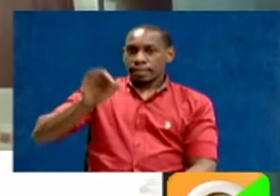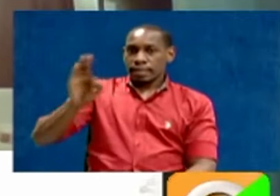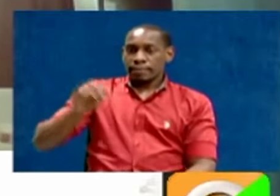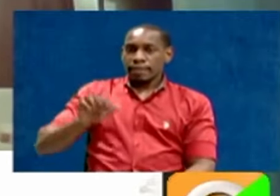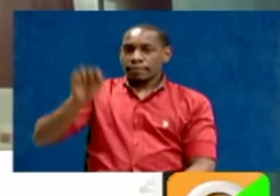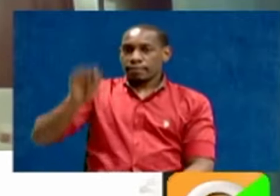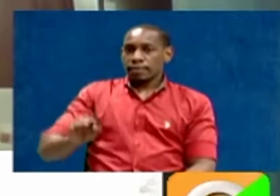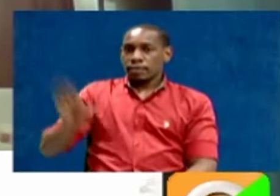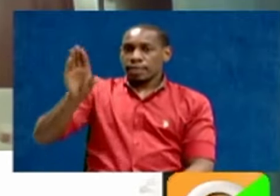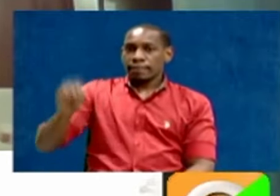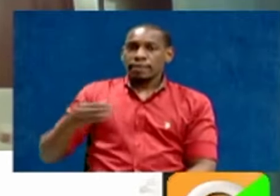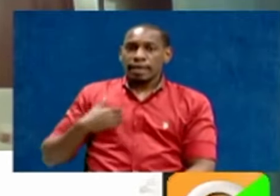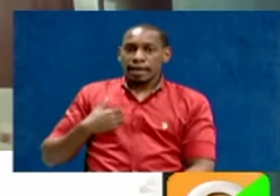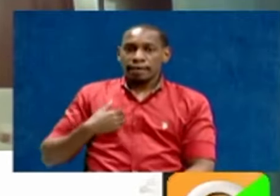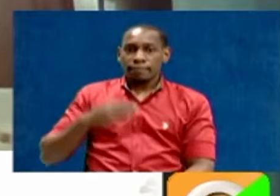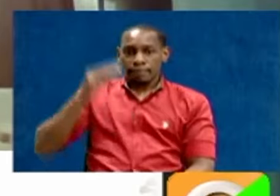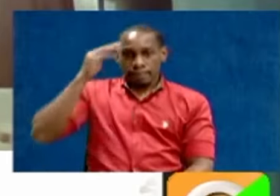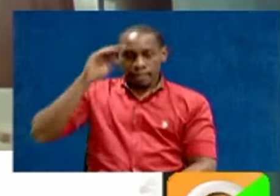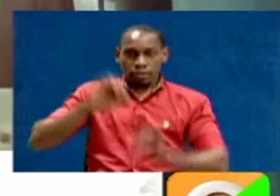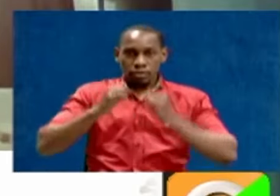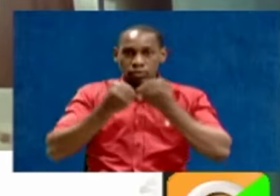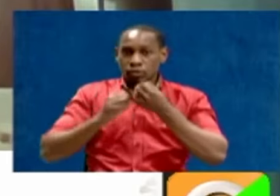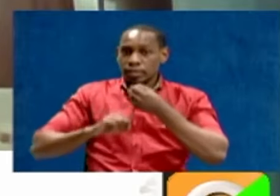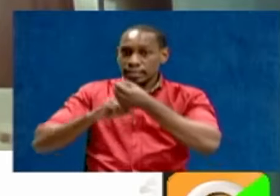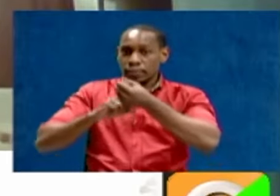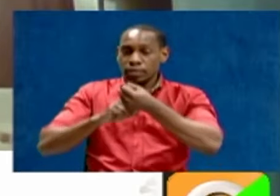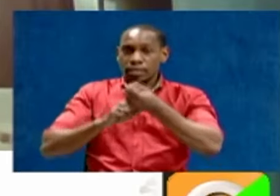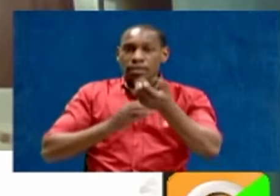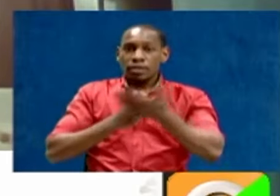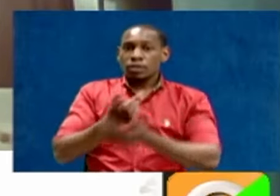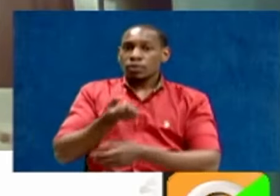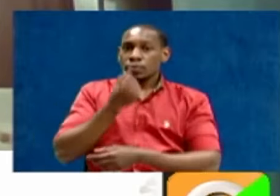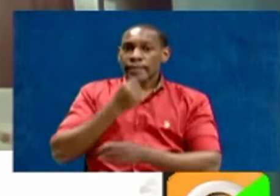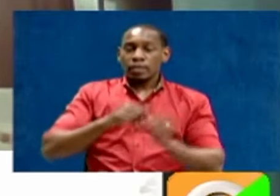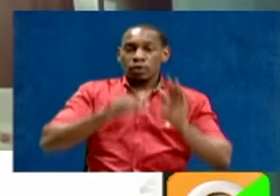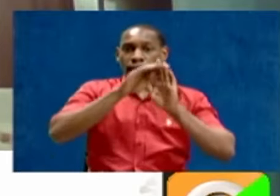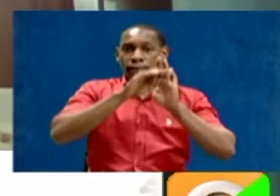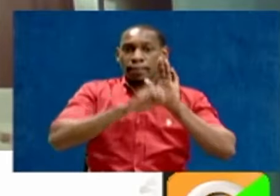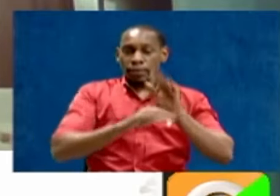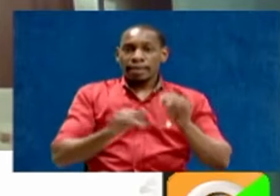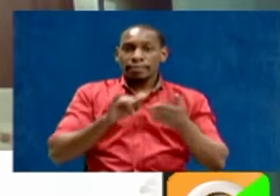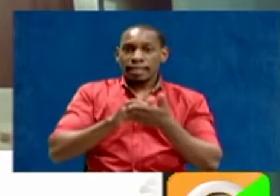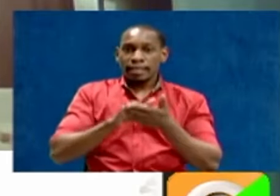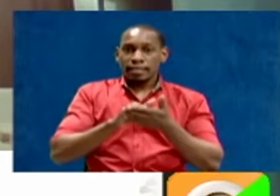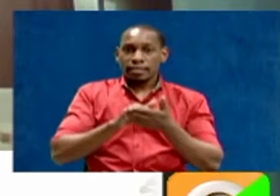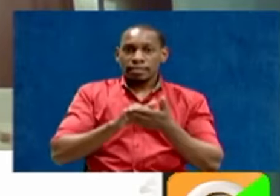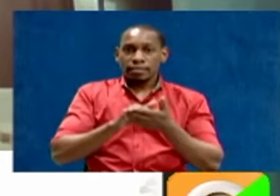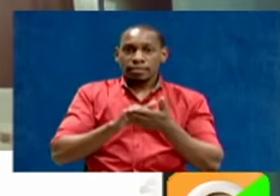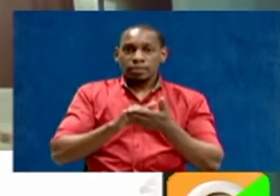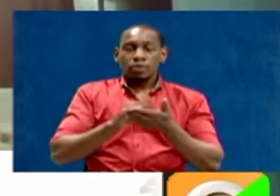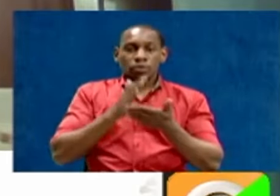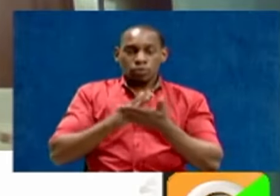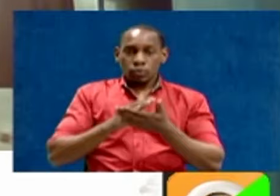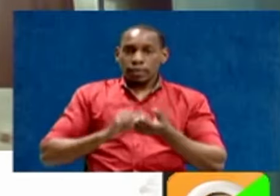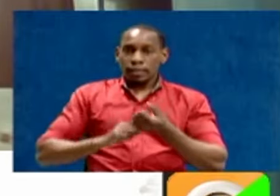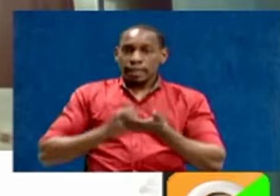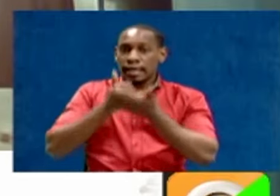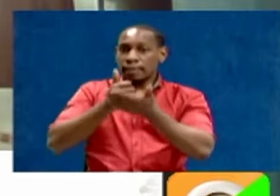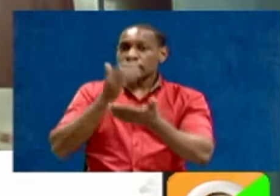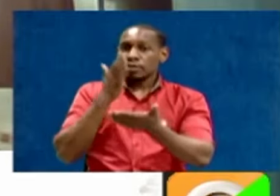and we have psychosocial support through our medical scheme, and that has come in very, very handy.